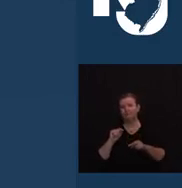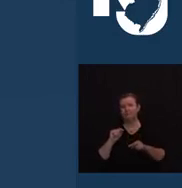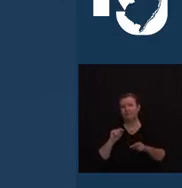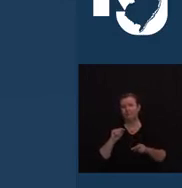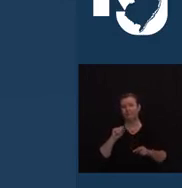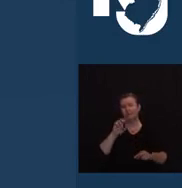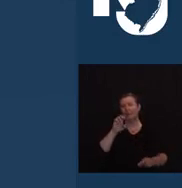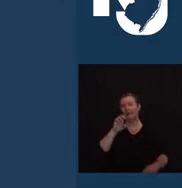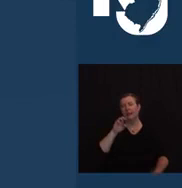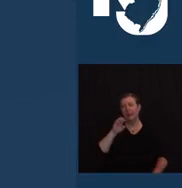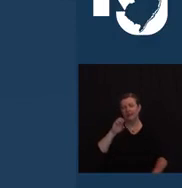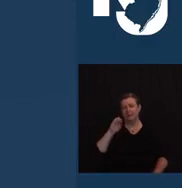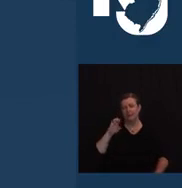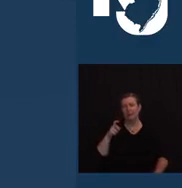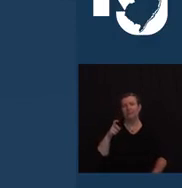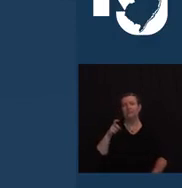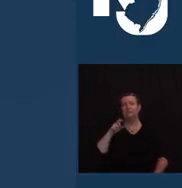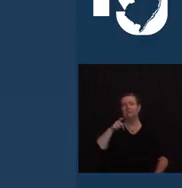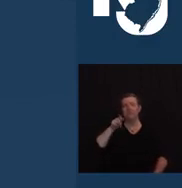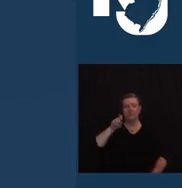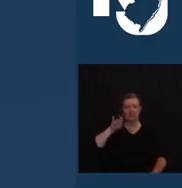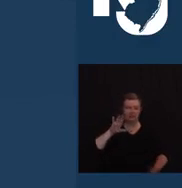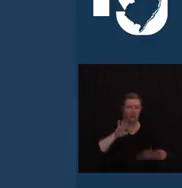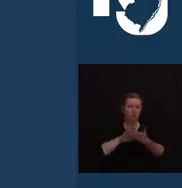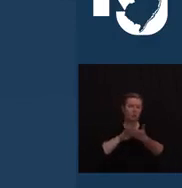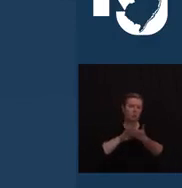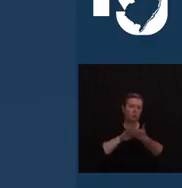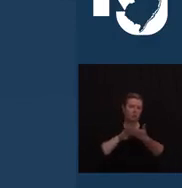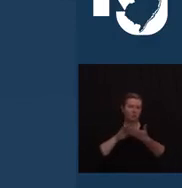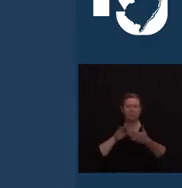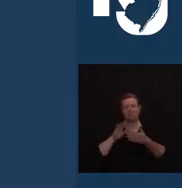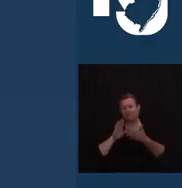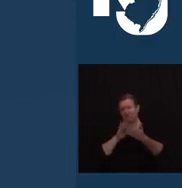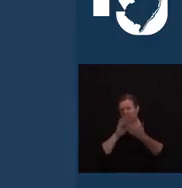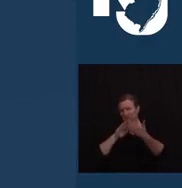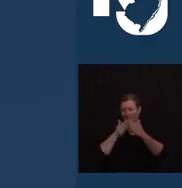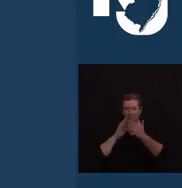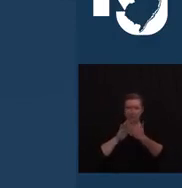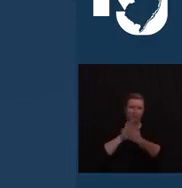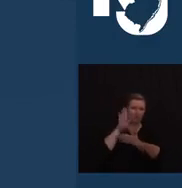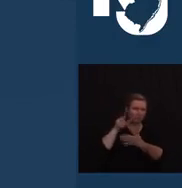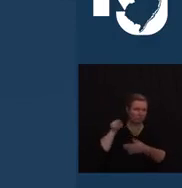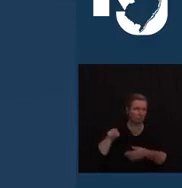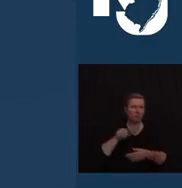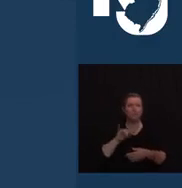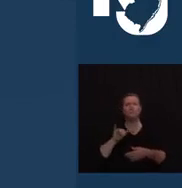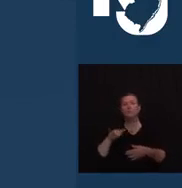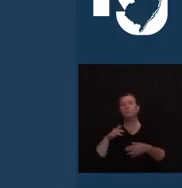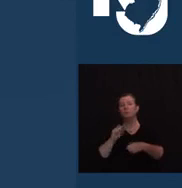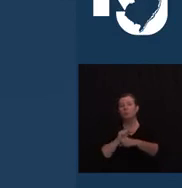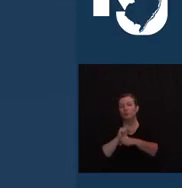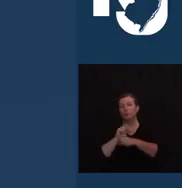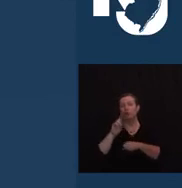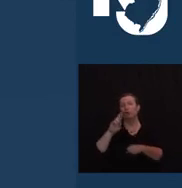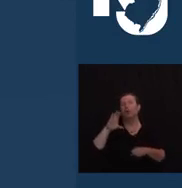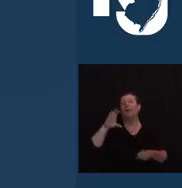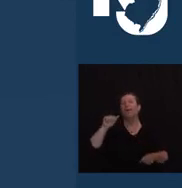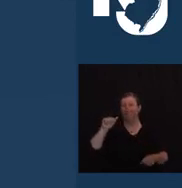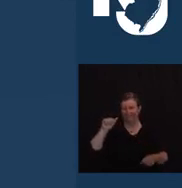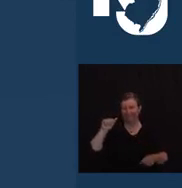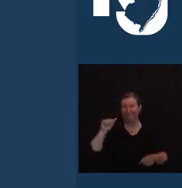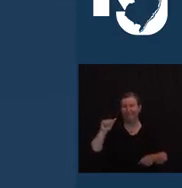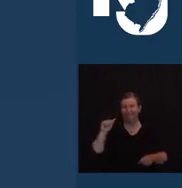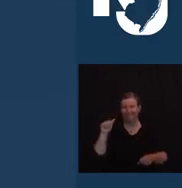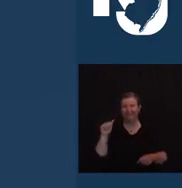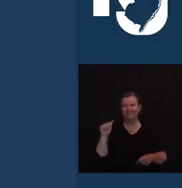one point worked as an electronics tester for RCA. She was a woman of great faith, a member at one point